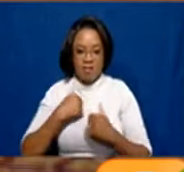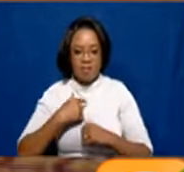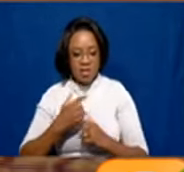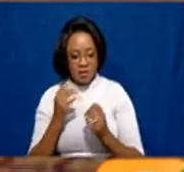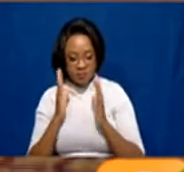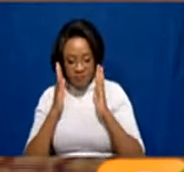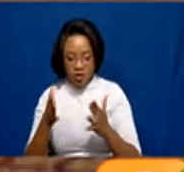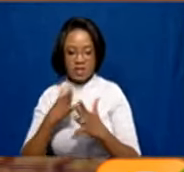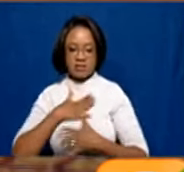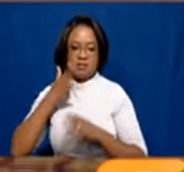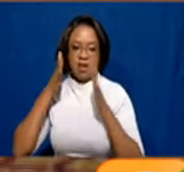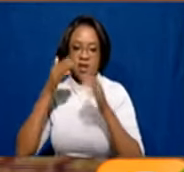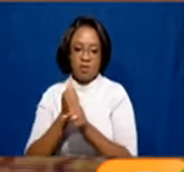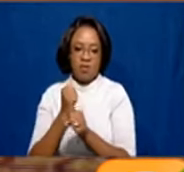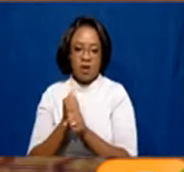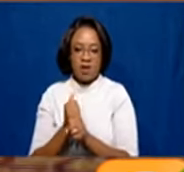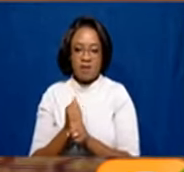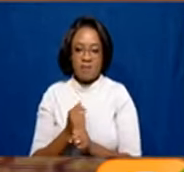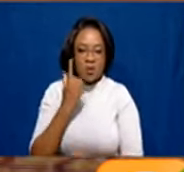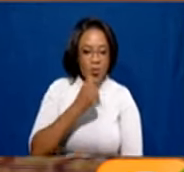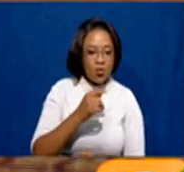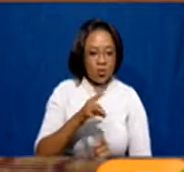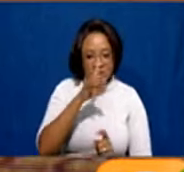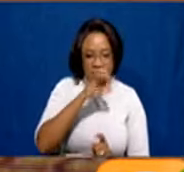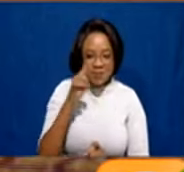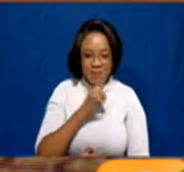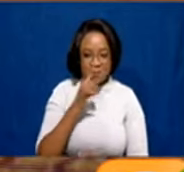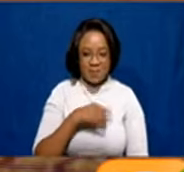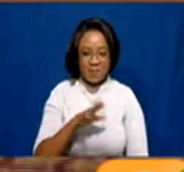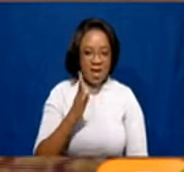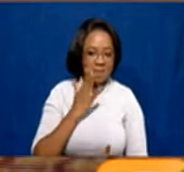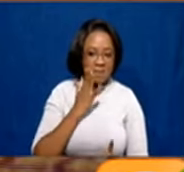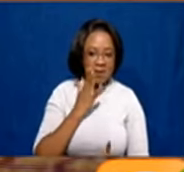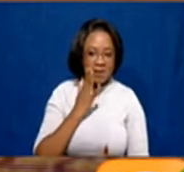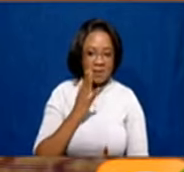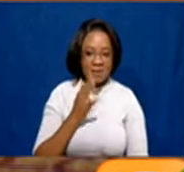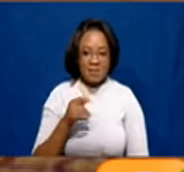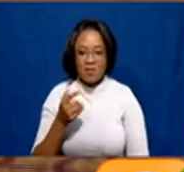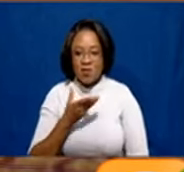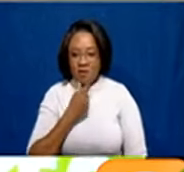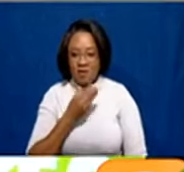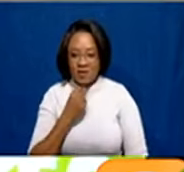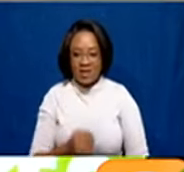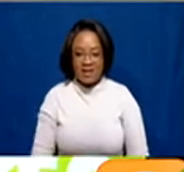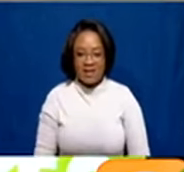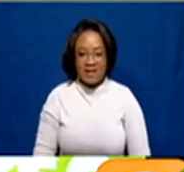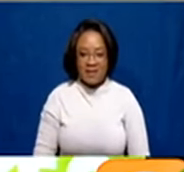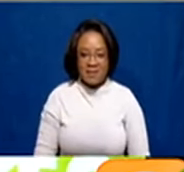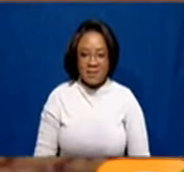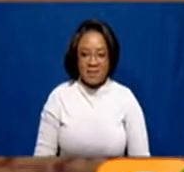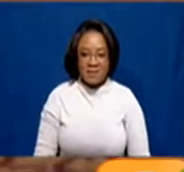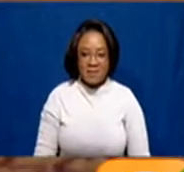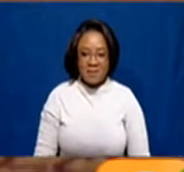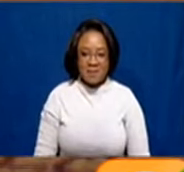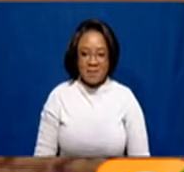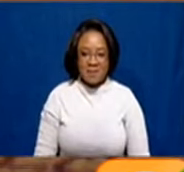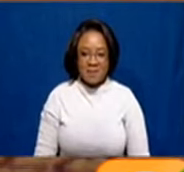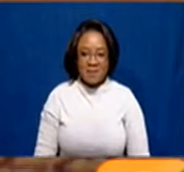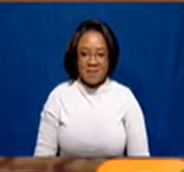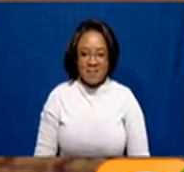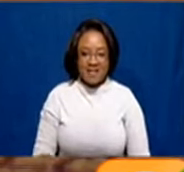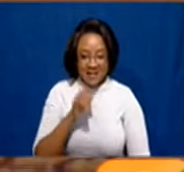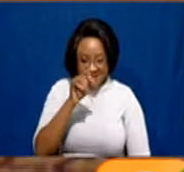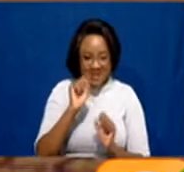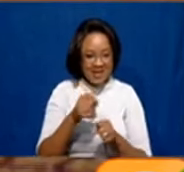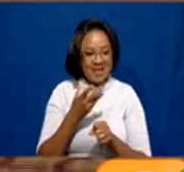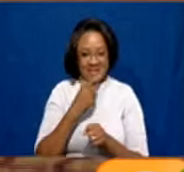my work with the young people. So who's more strict, your mom or dad? My mom. You can get away with a lot with dad,